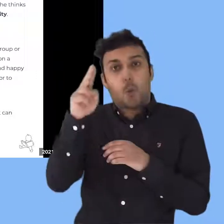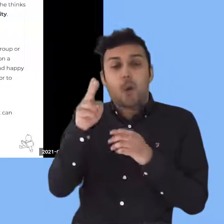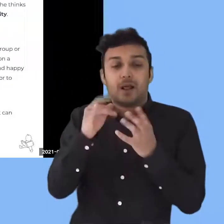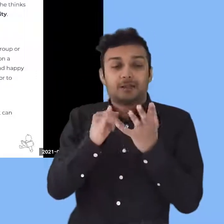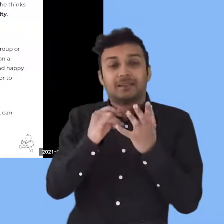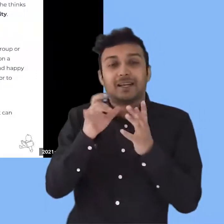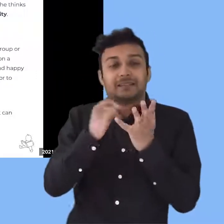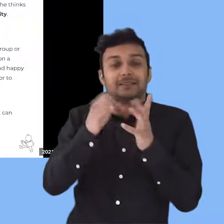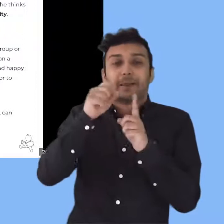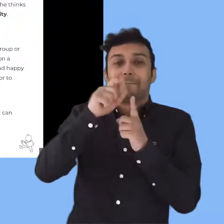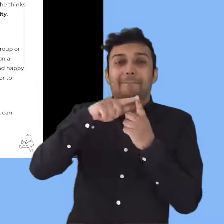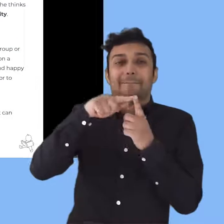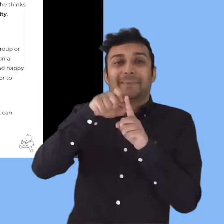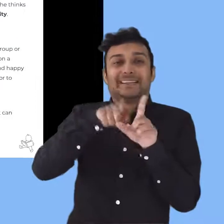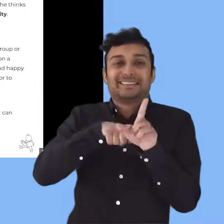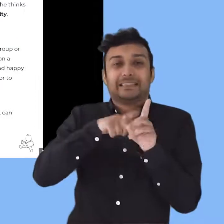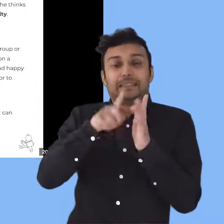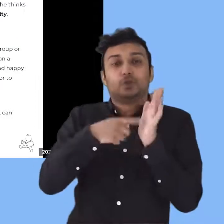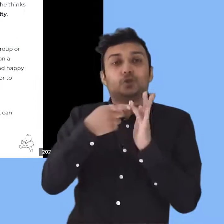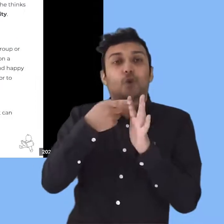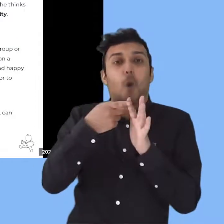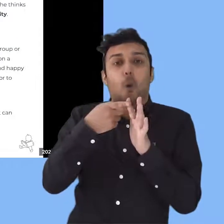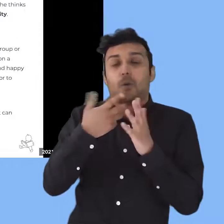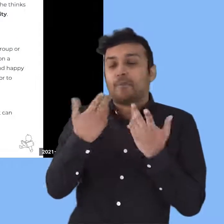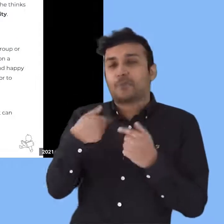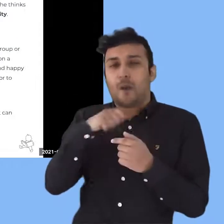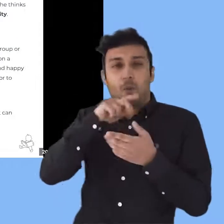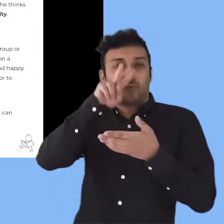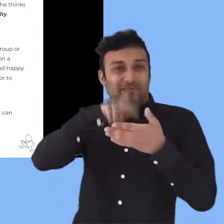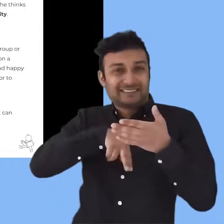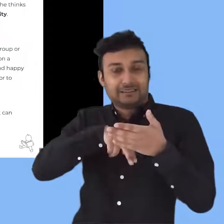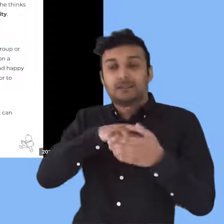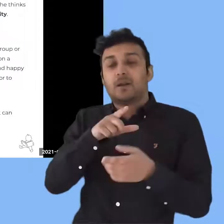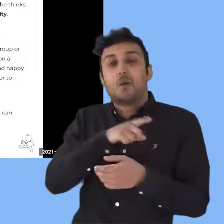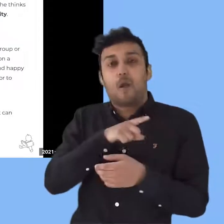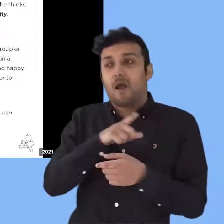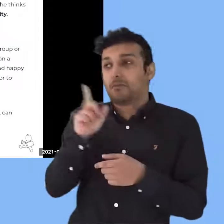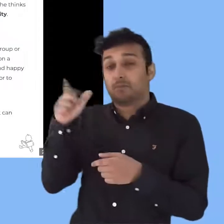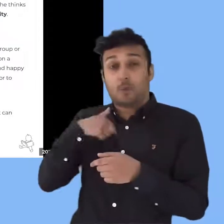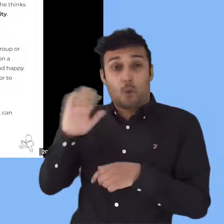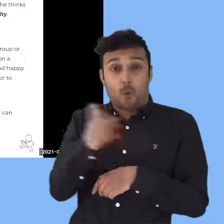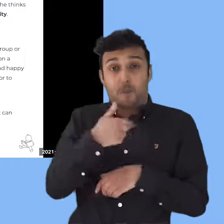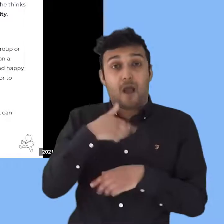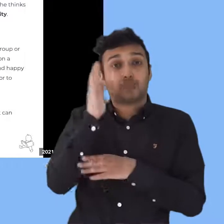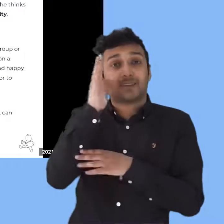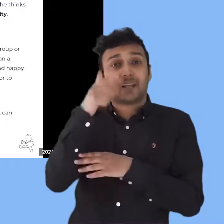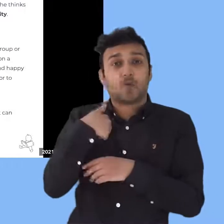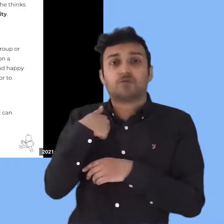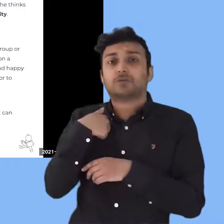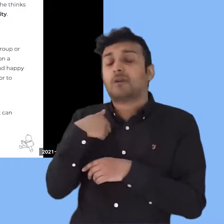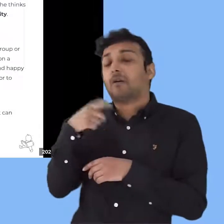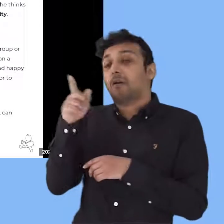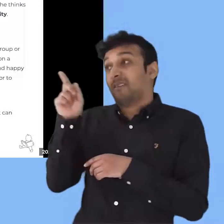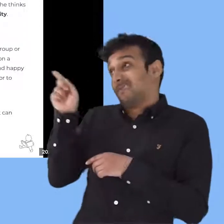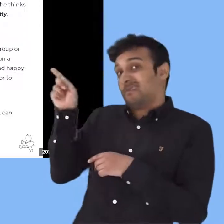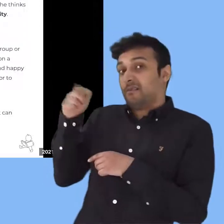And I'll just read this out to you because it's an example that I share in all of my presentations when I speak about race